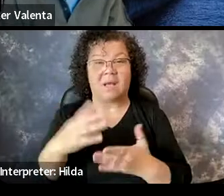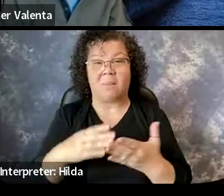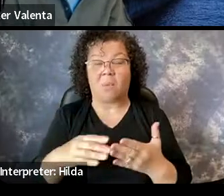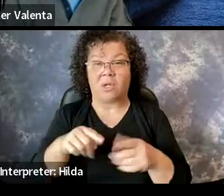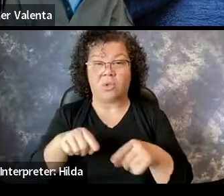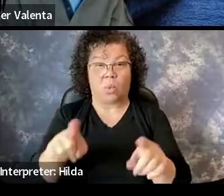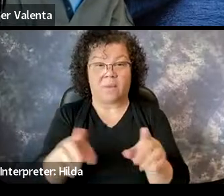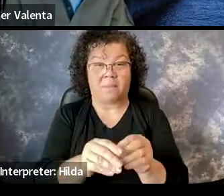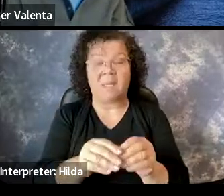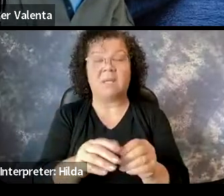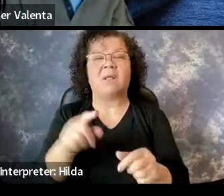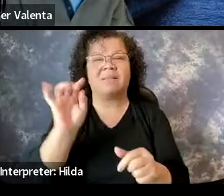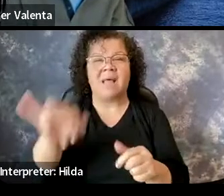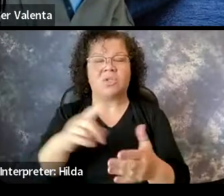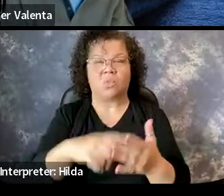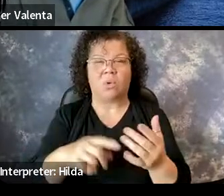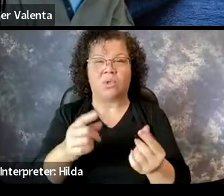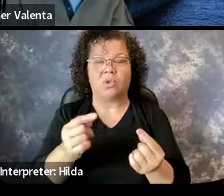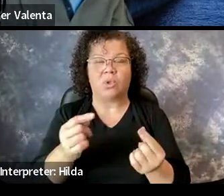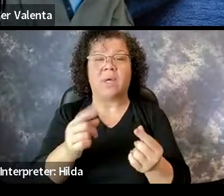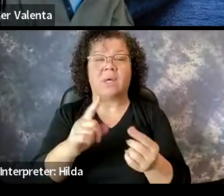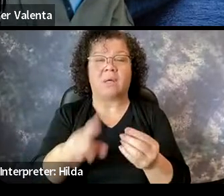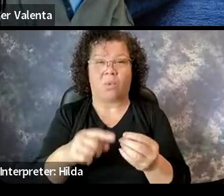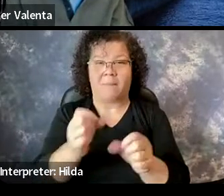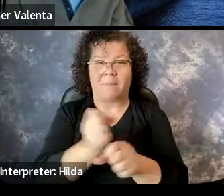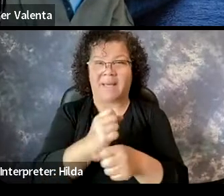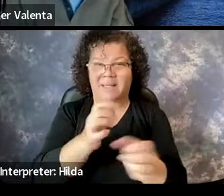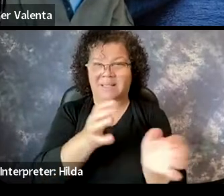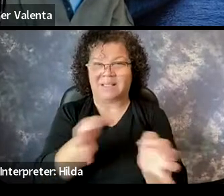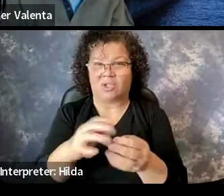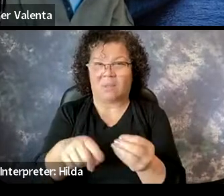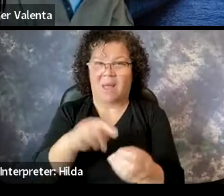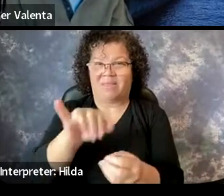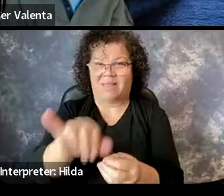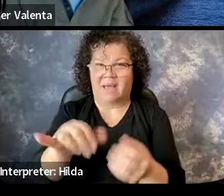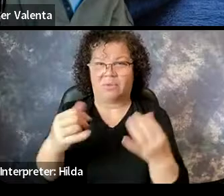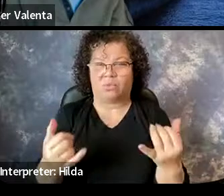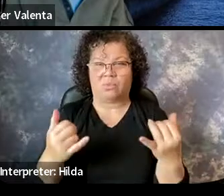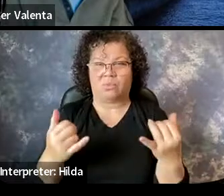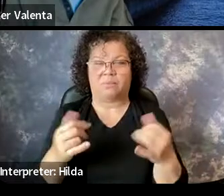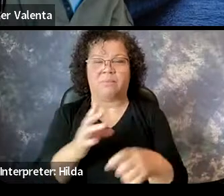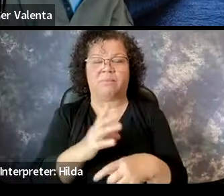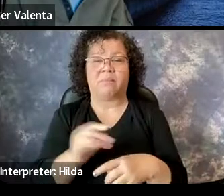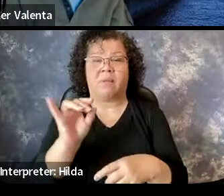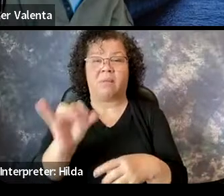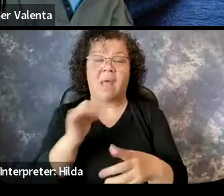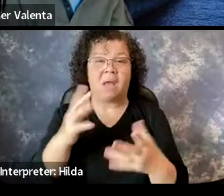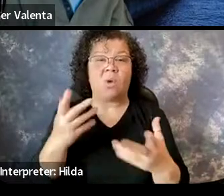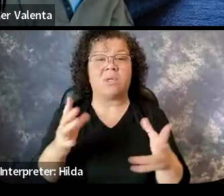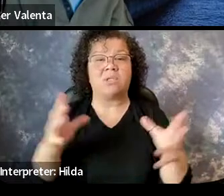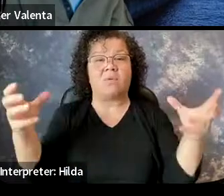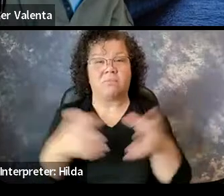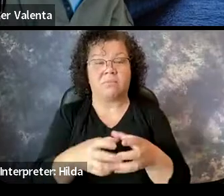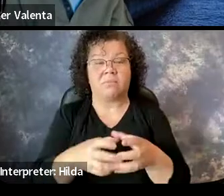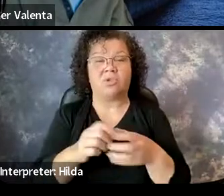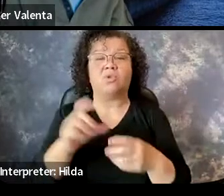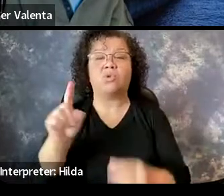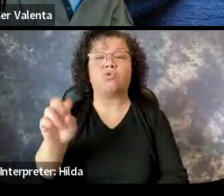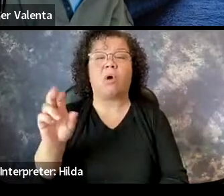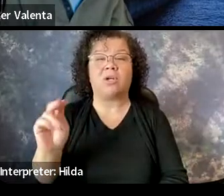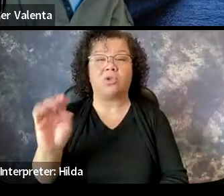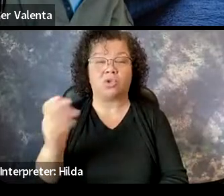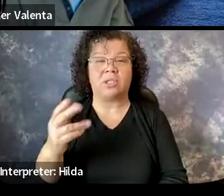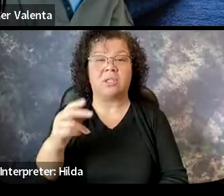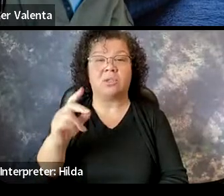is what we are doing our decision making around today. And then those have been batched into tranche 2 because they were